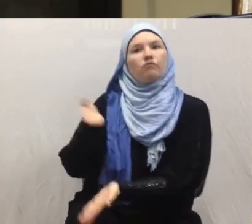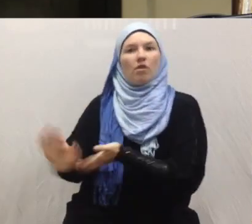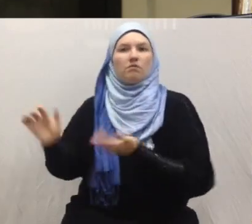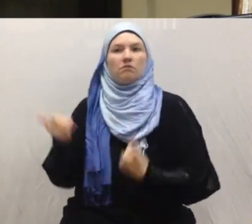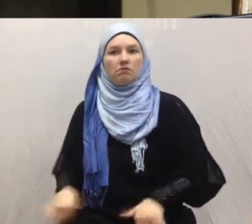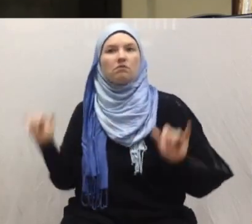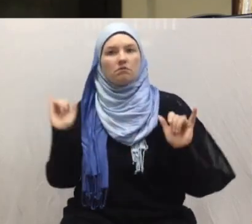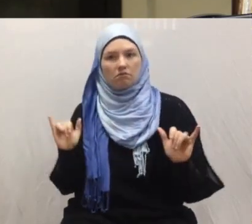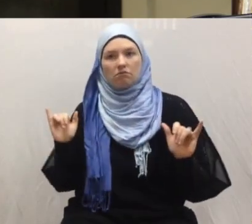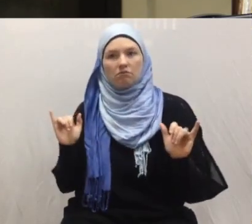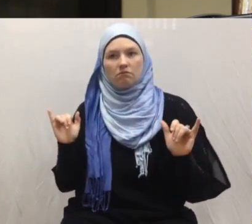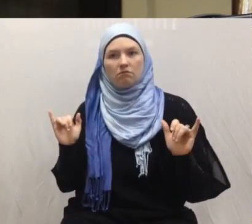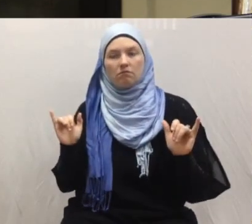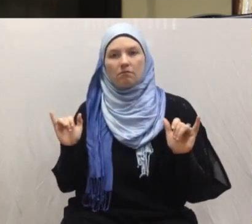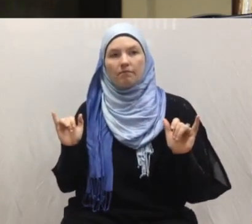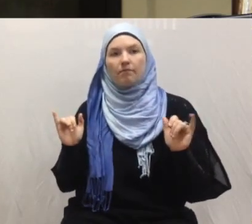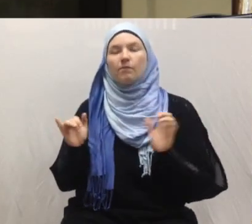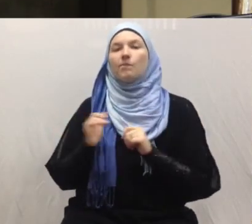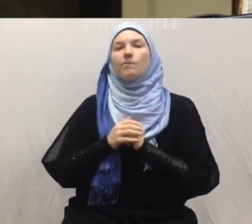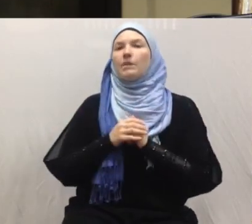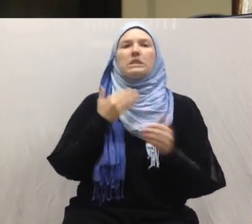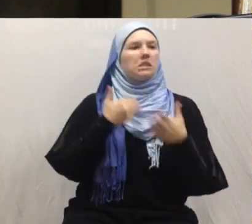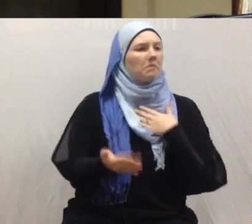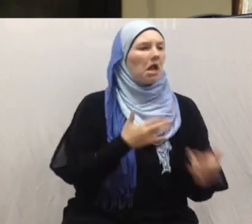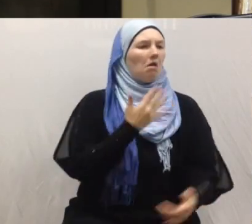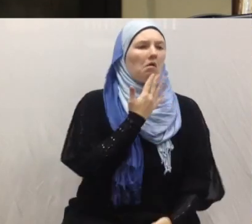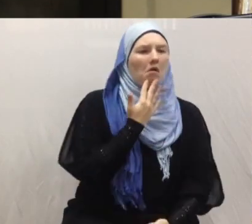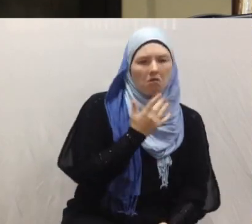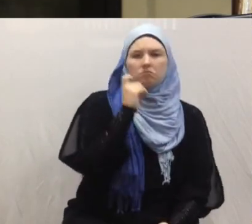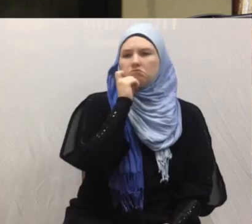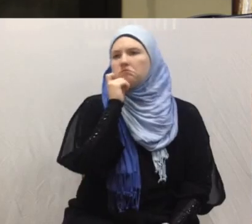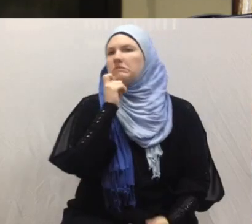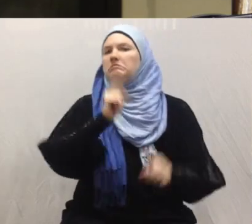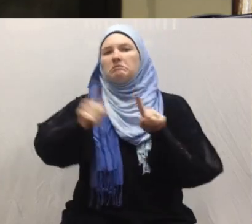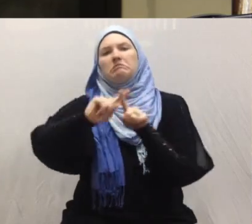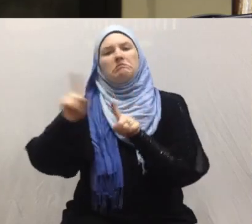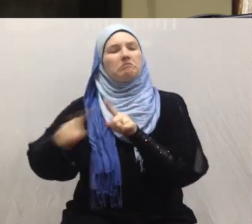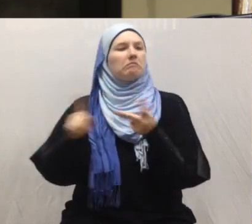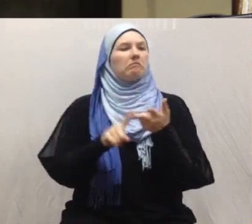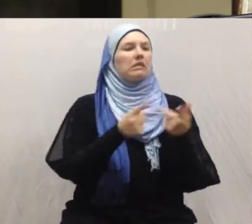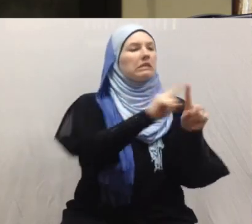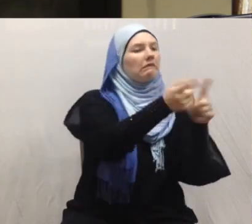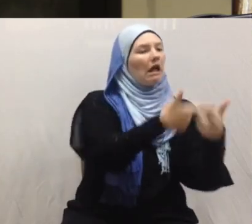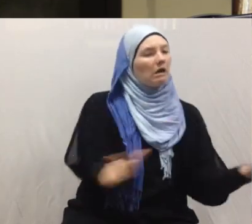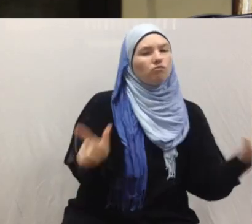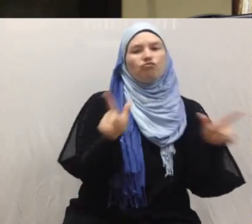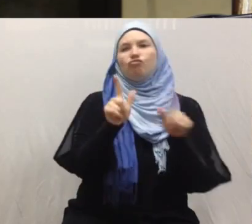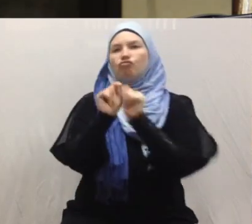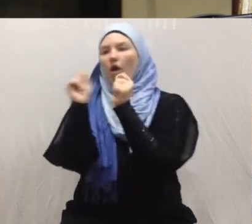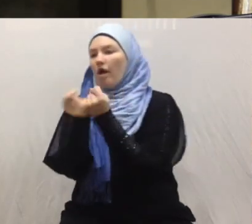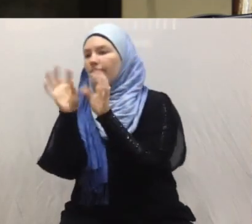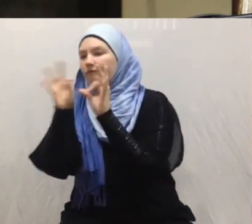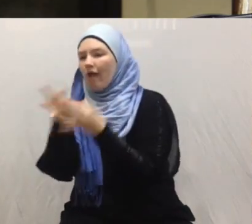you always hear, irrespective of color, tongue, religion, tribal affiliation,